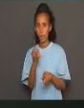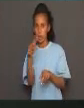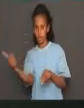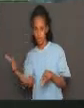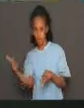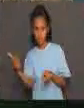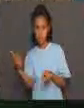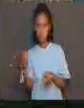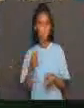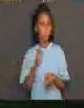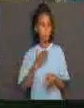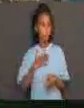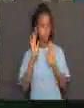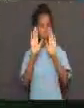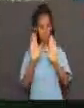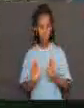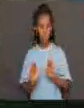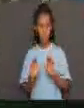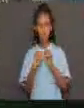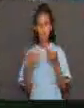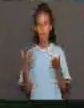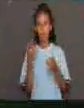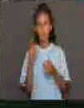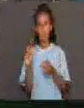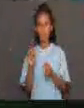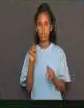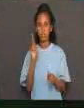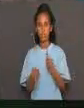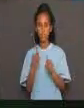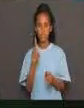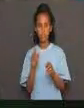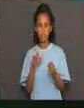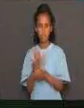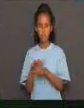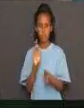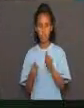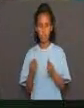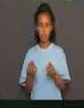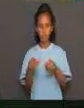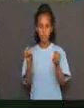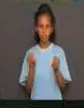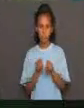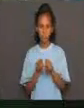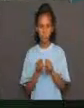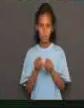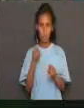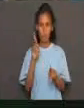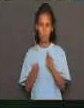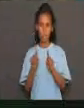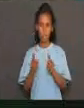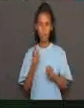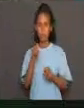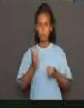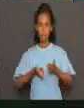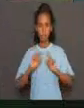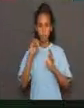others. I wonder how dense the population is in the area of Ethiopia you live